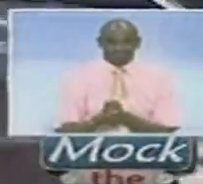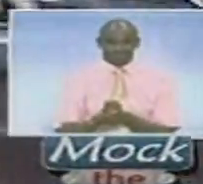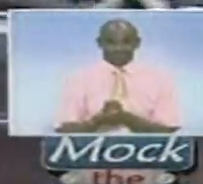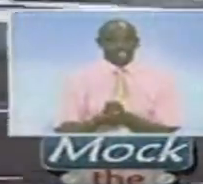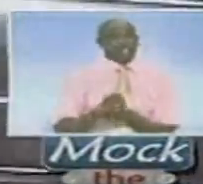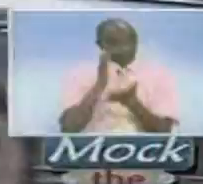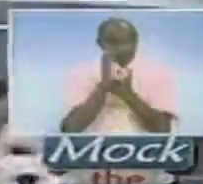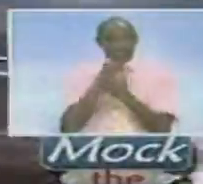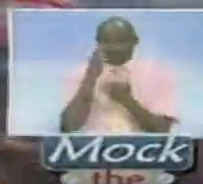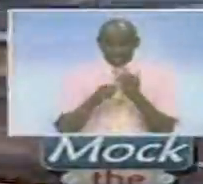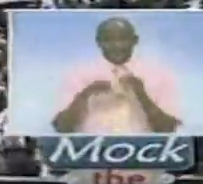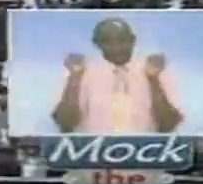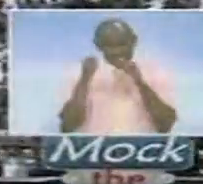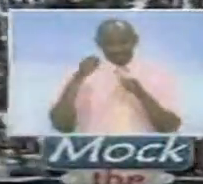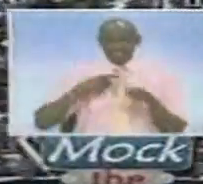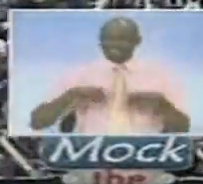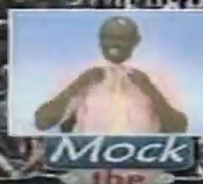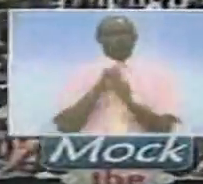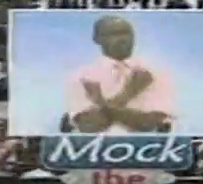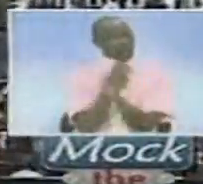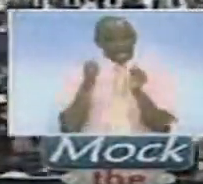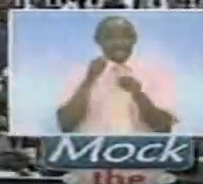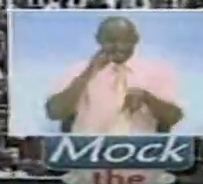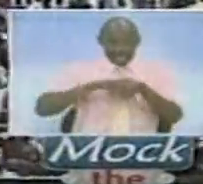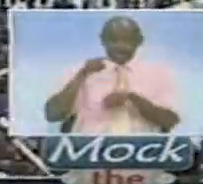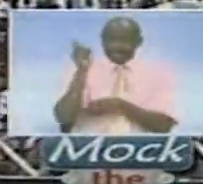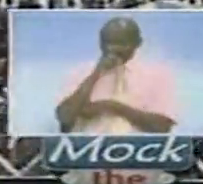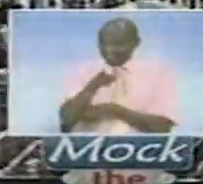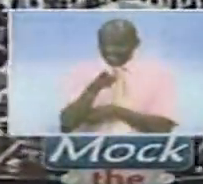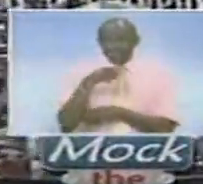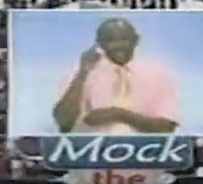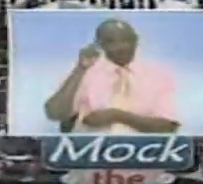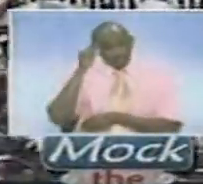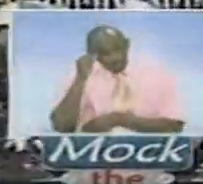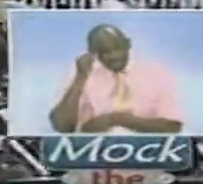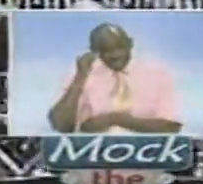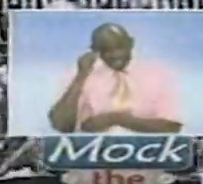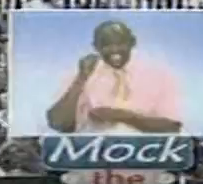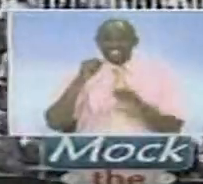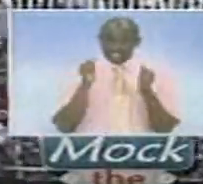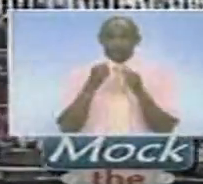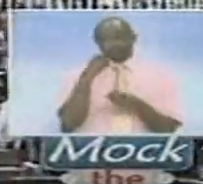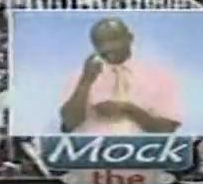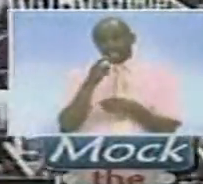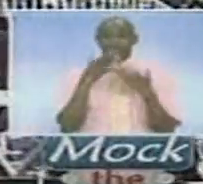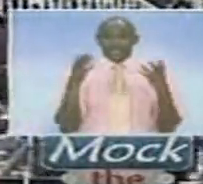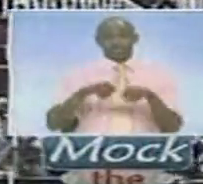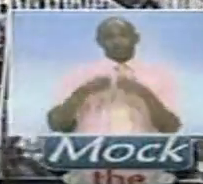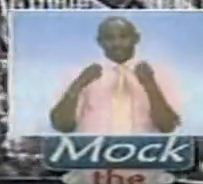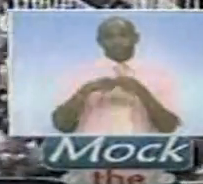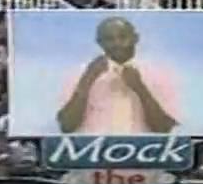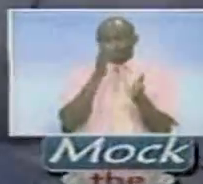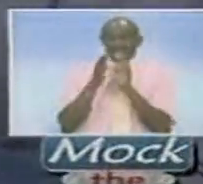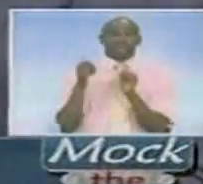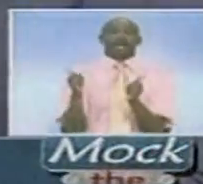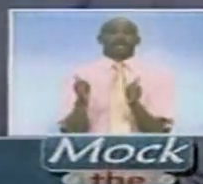In fact, the president felt so safe on this particular day that he thought it was safe to say things he hadn't planned